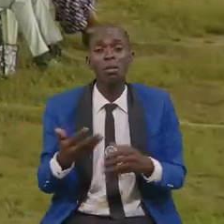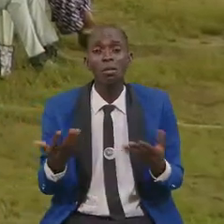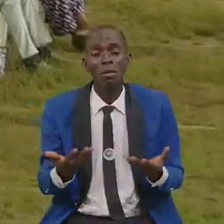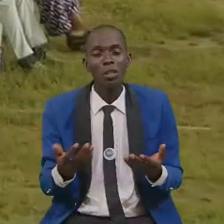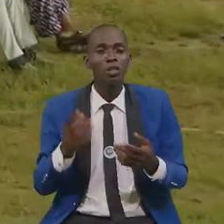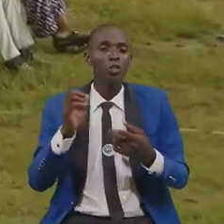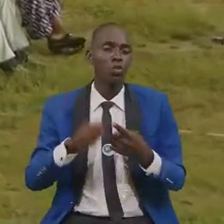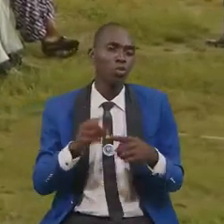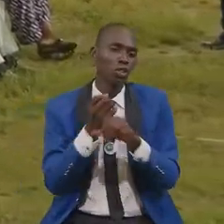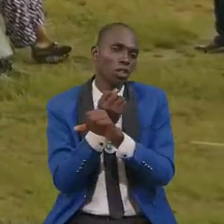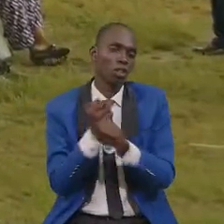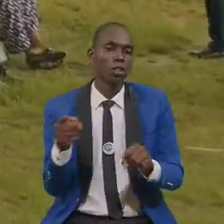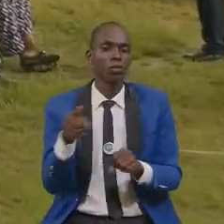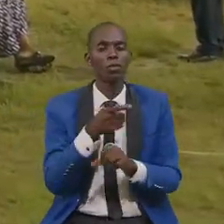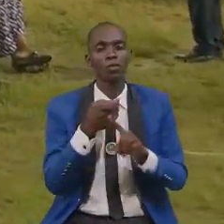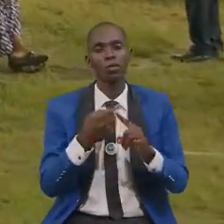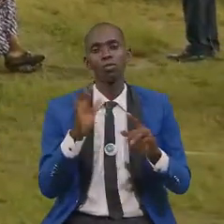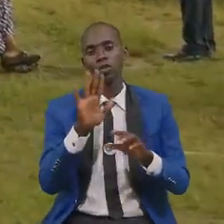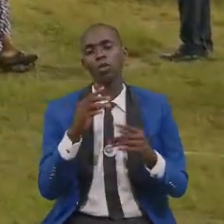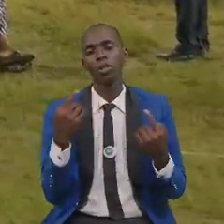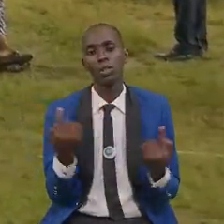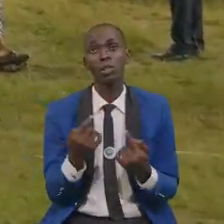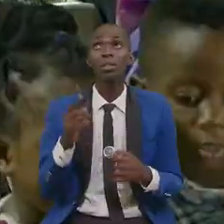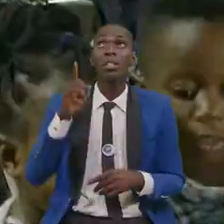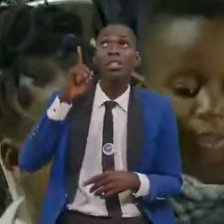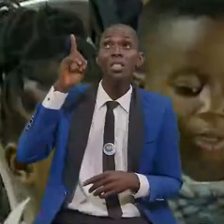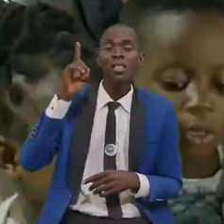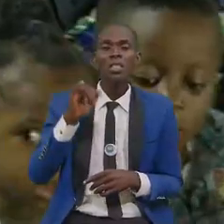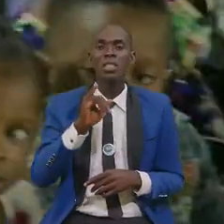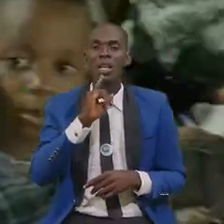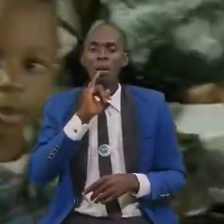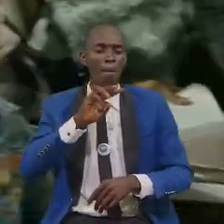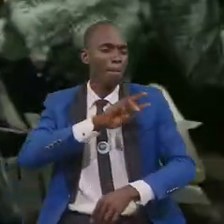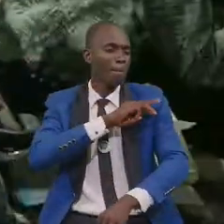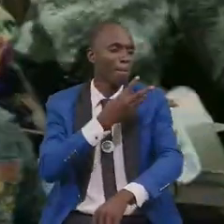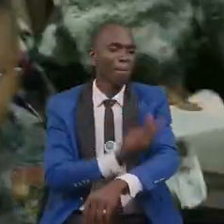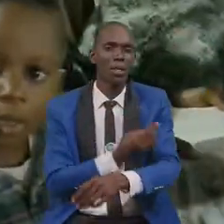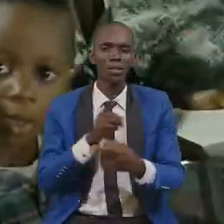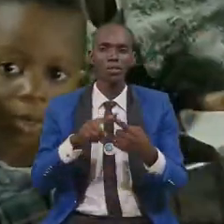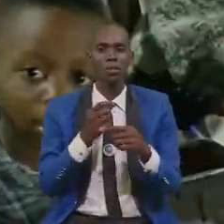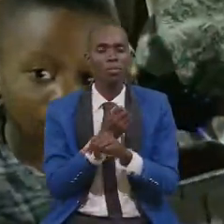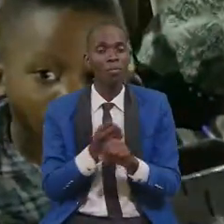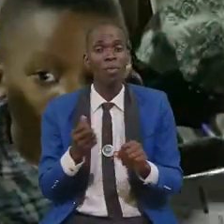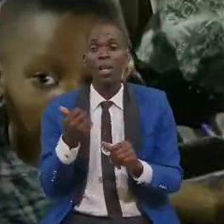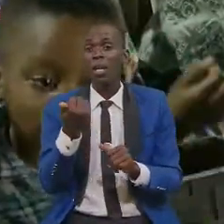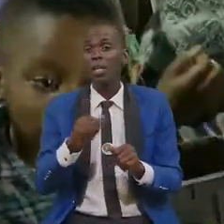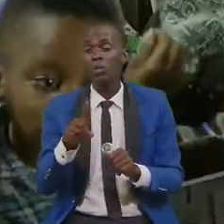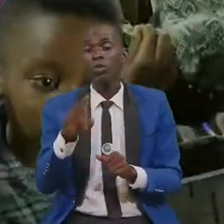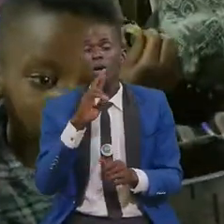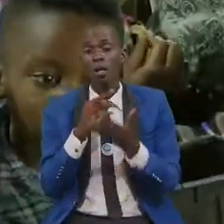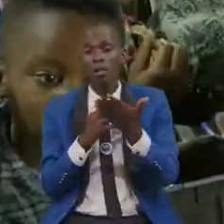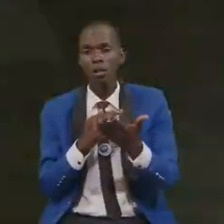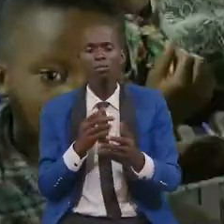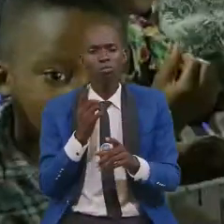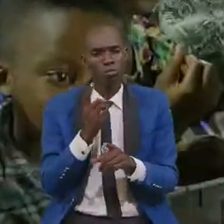from all your sins. He is mighty to save. Wherever you are, you raise up your